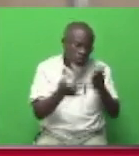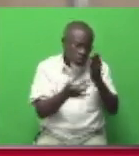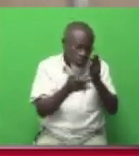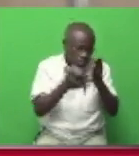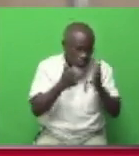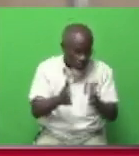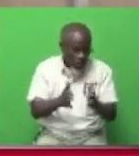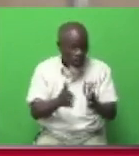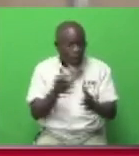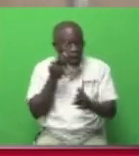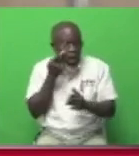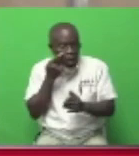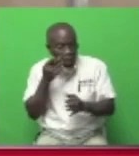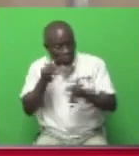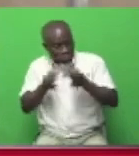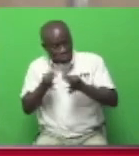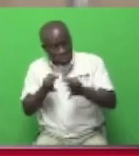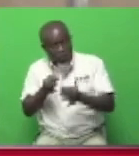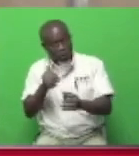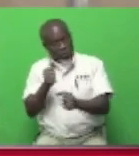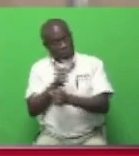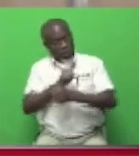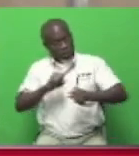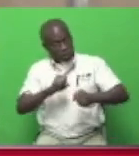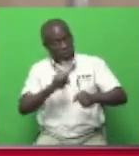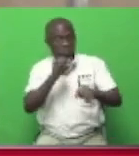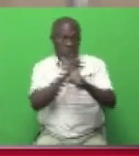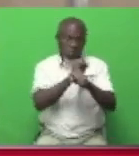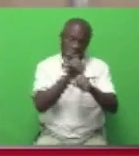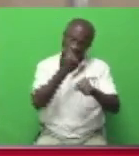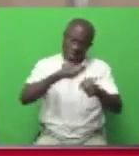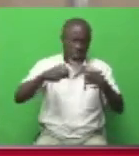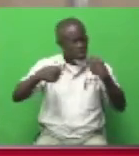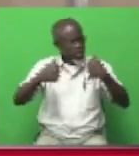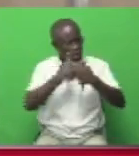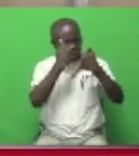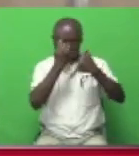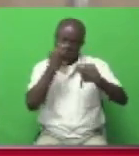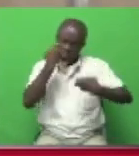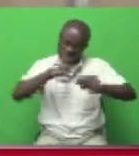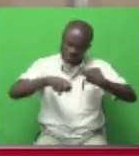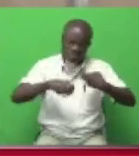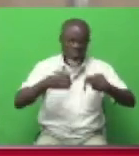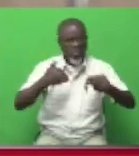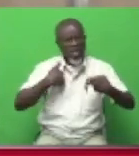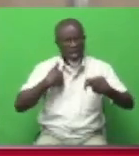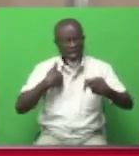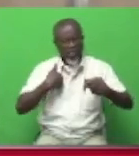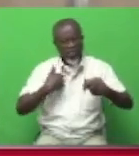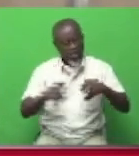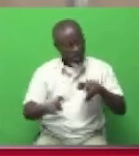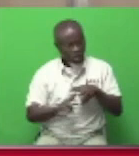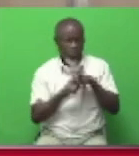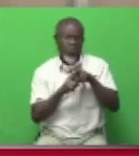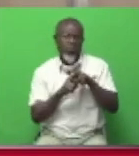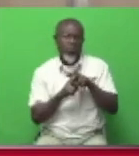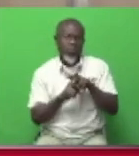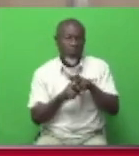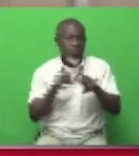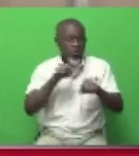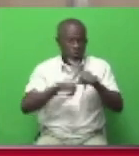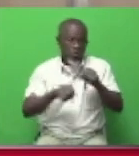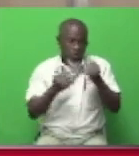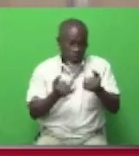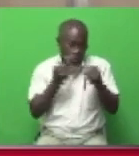to fully appreciate what difficulties or challenges they may have to now address their mind